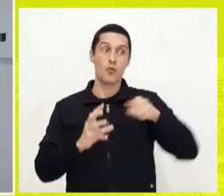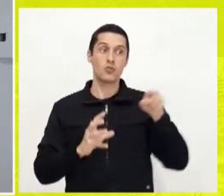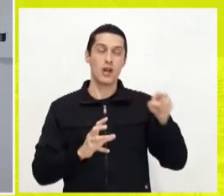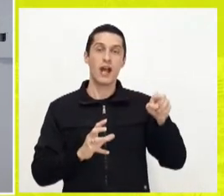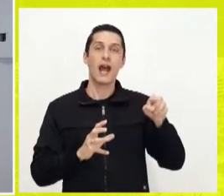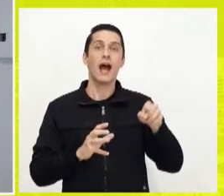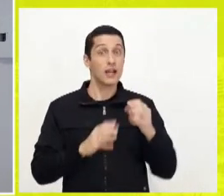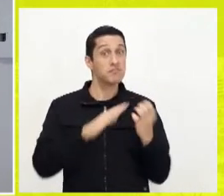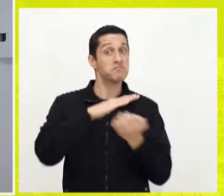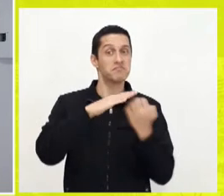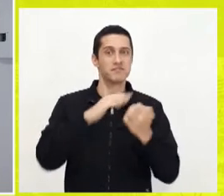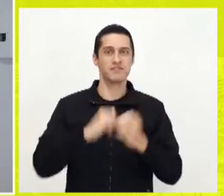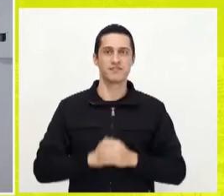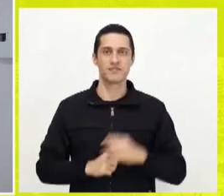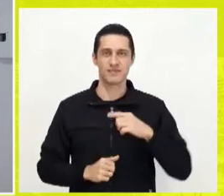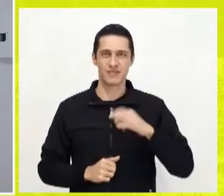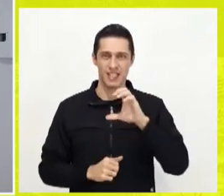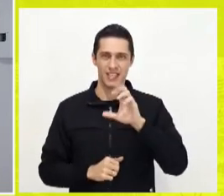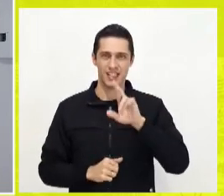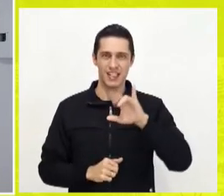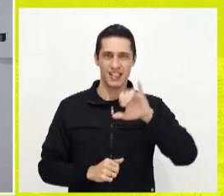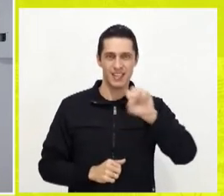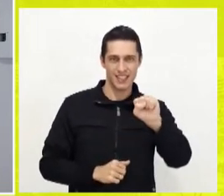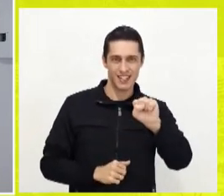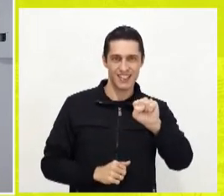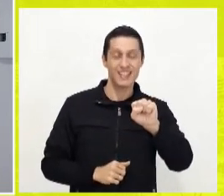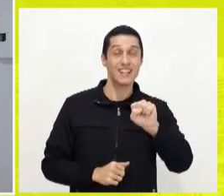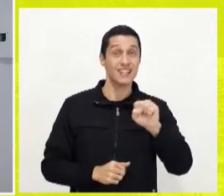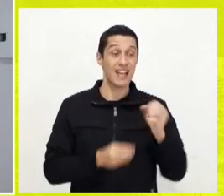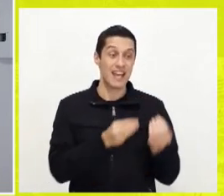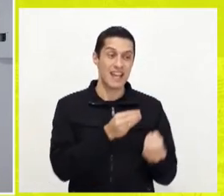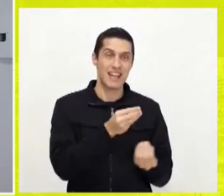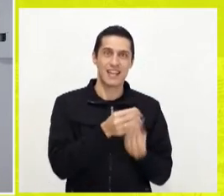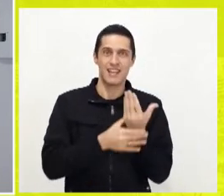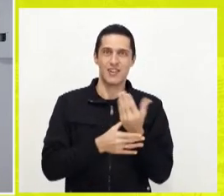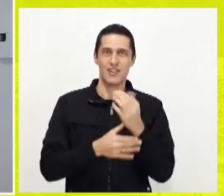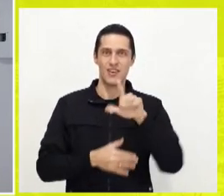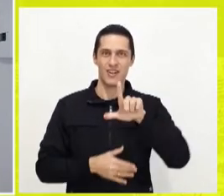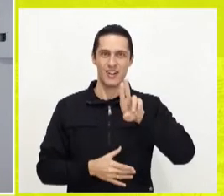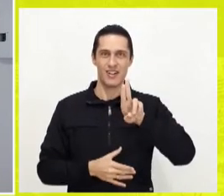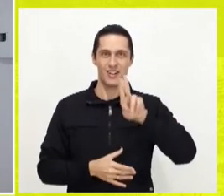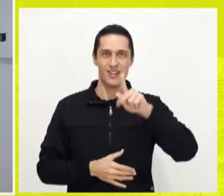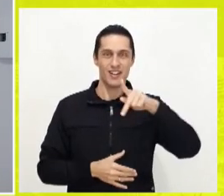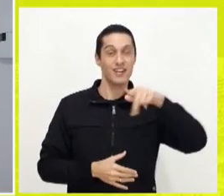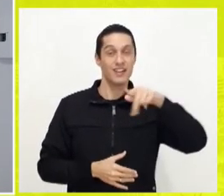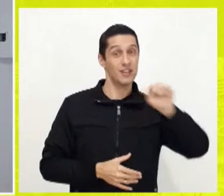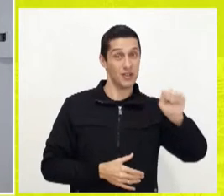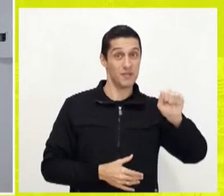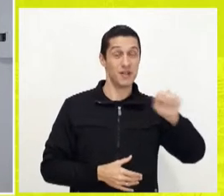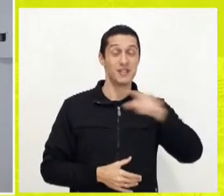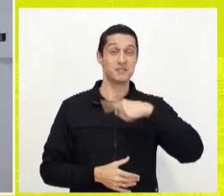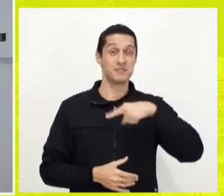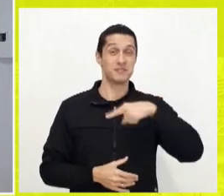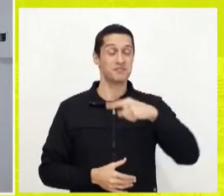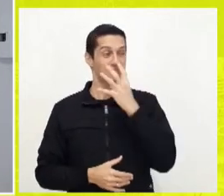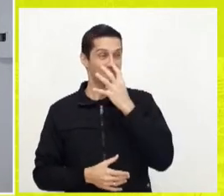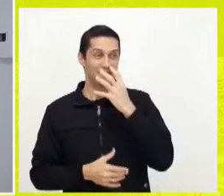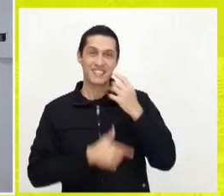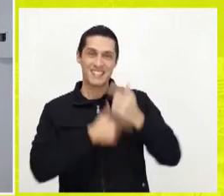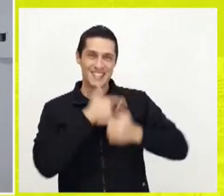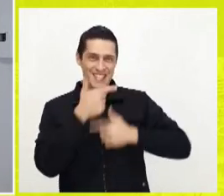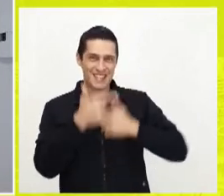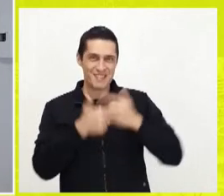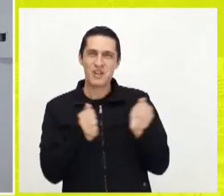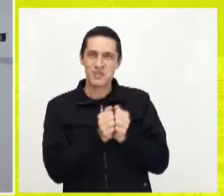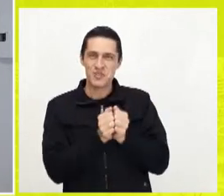chris who is the founder of lupa we are very proud to say she is the founder